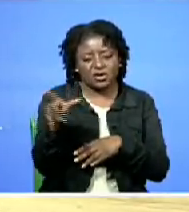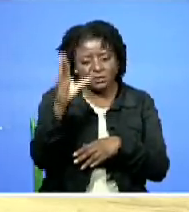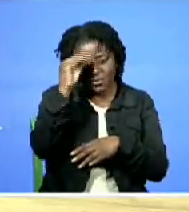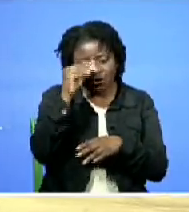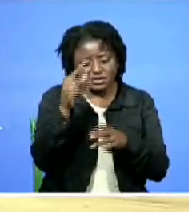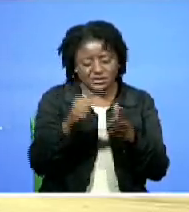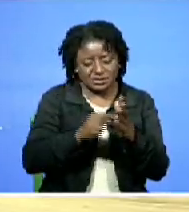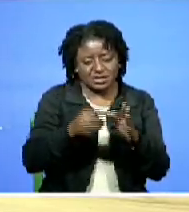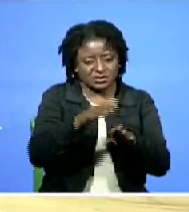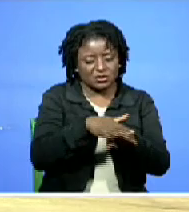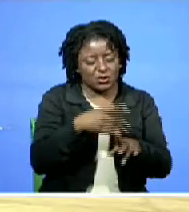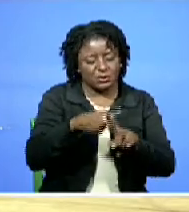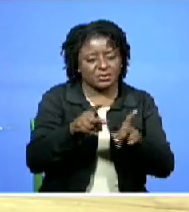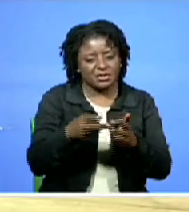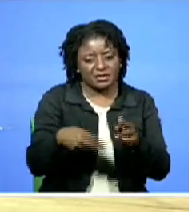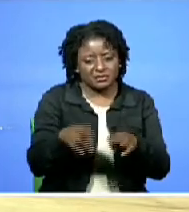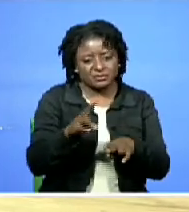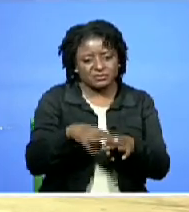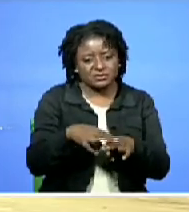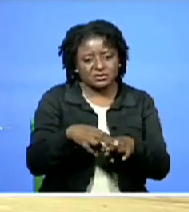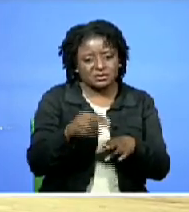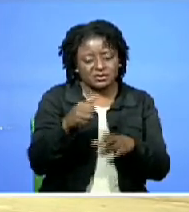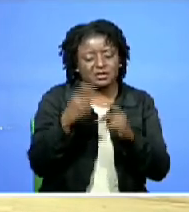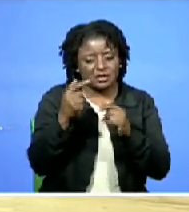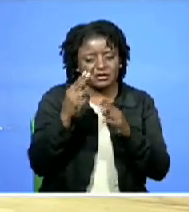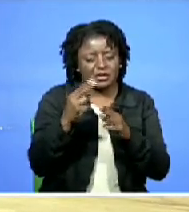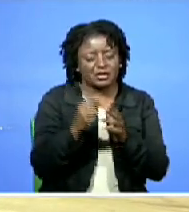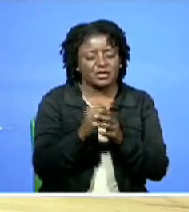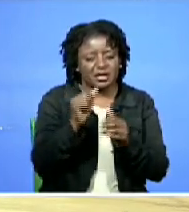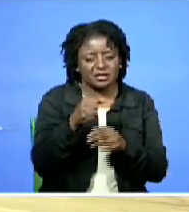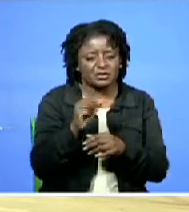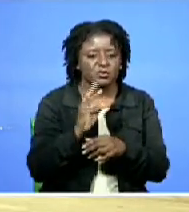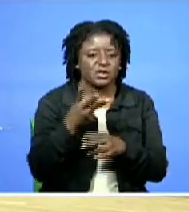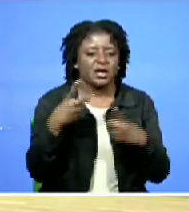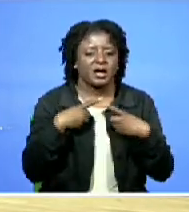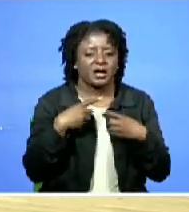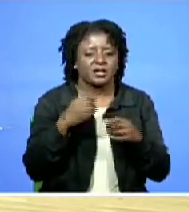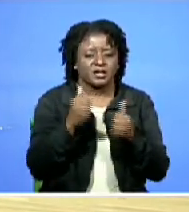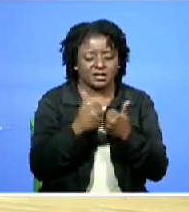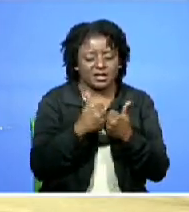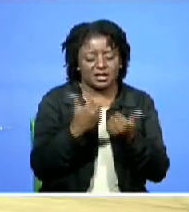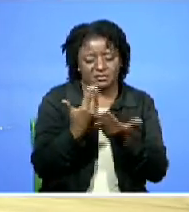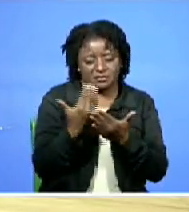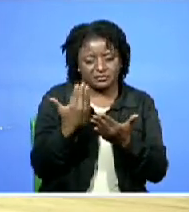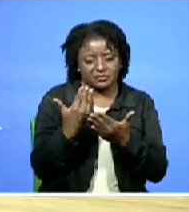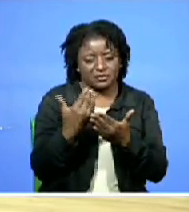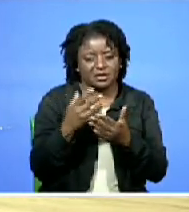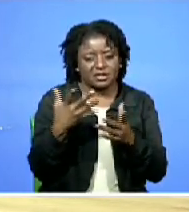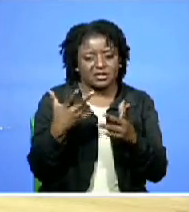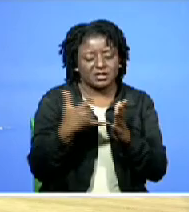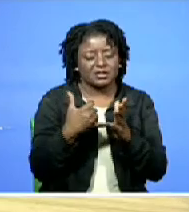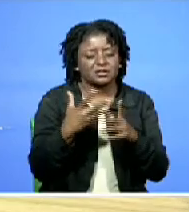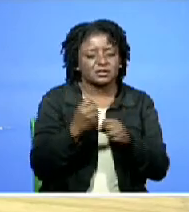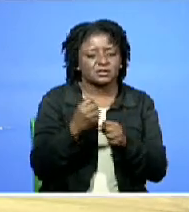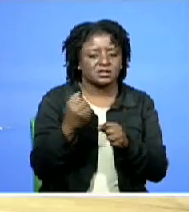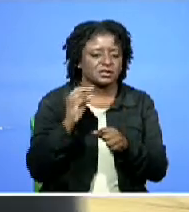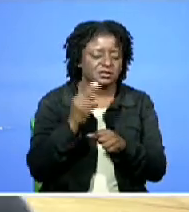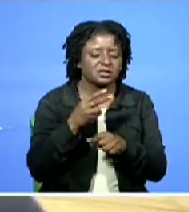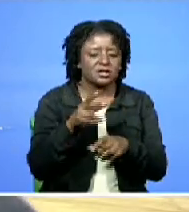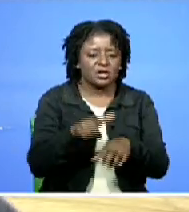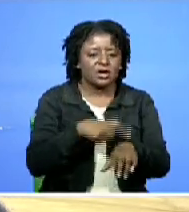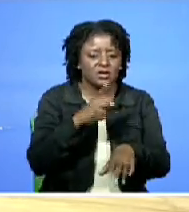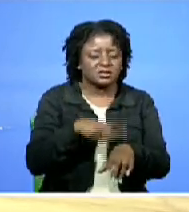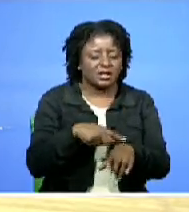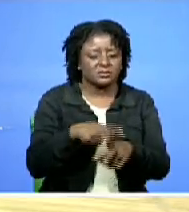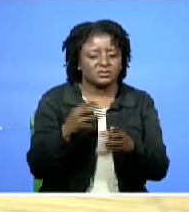hurry. Yeah, we had a game earlier, and I guess it took us a long time to get warm up. You like